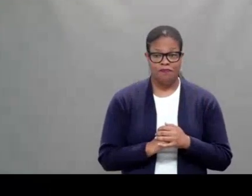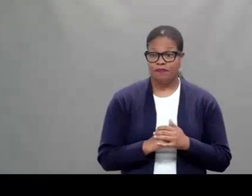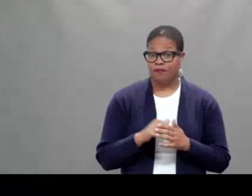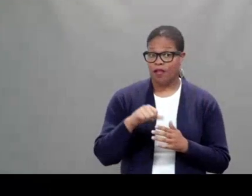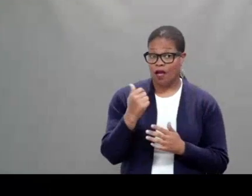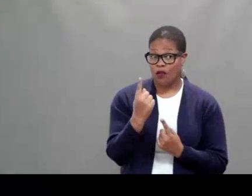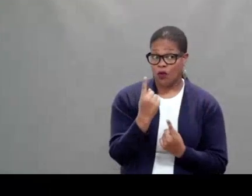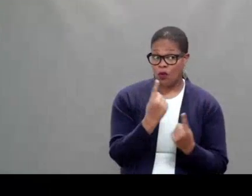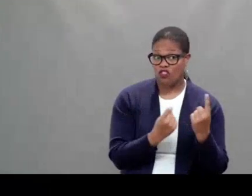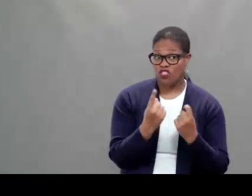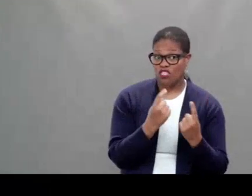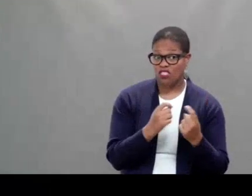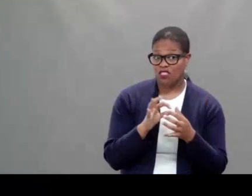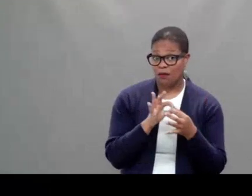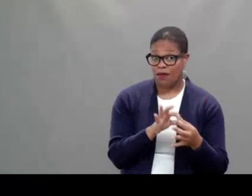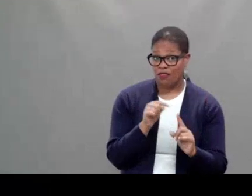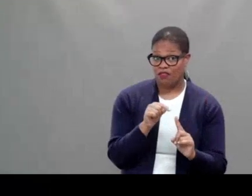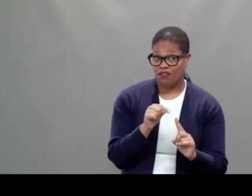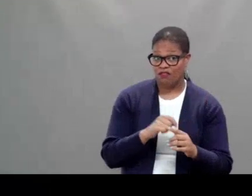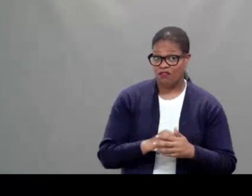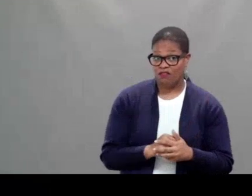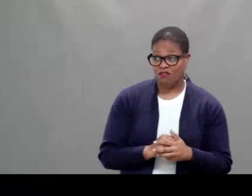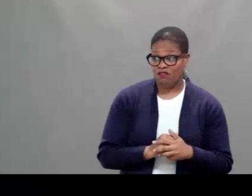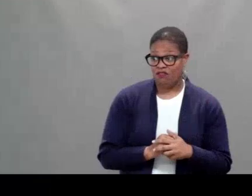Any other questions about that?